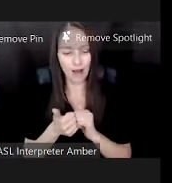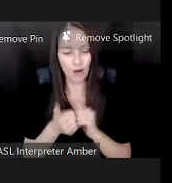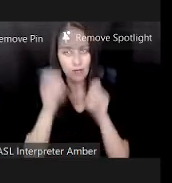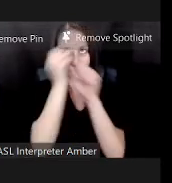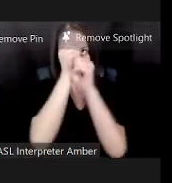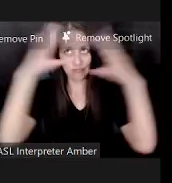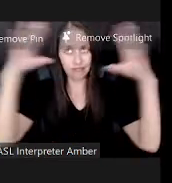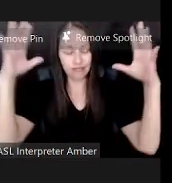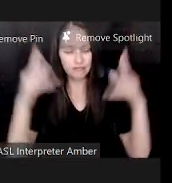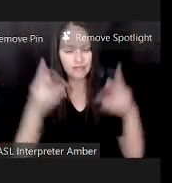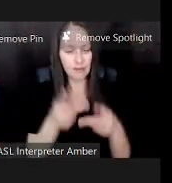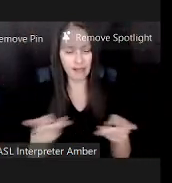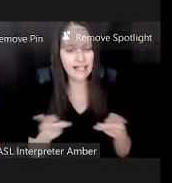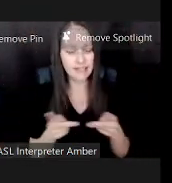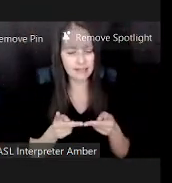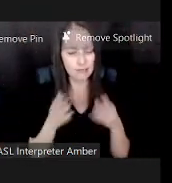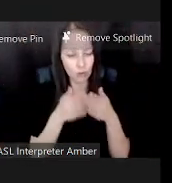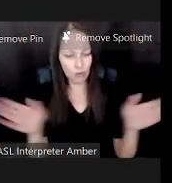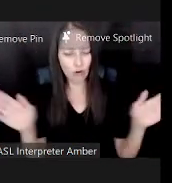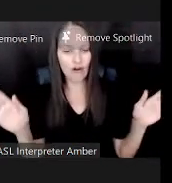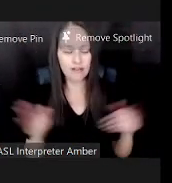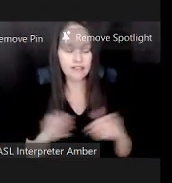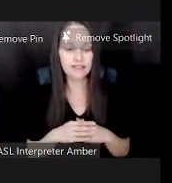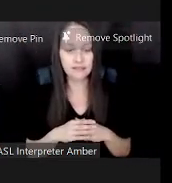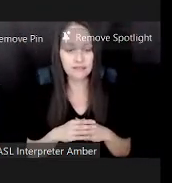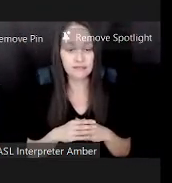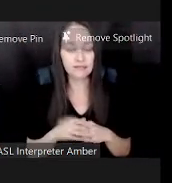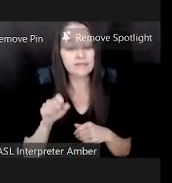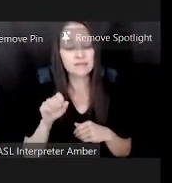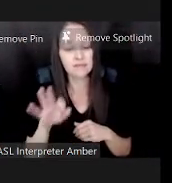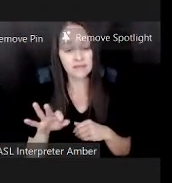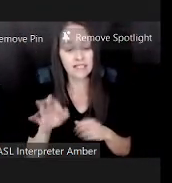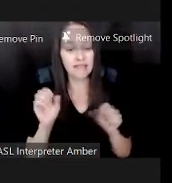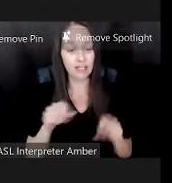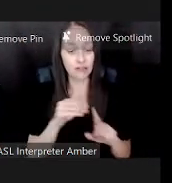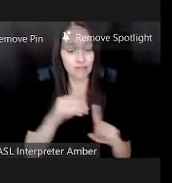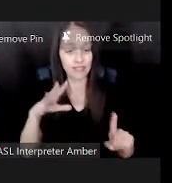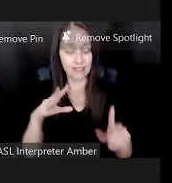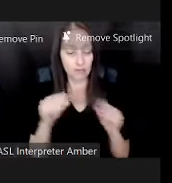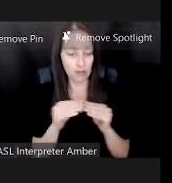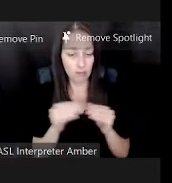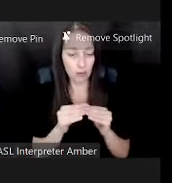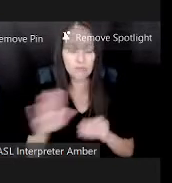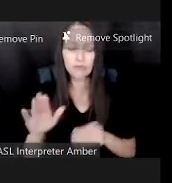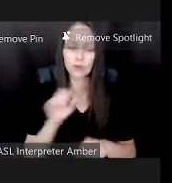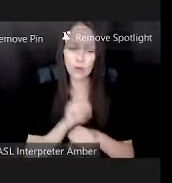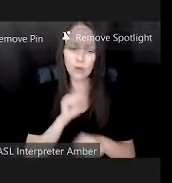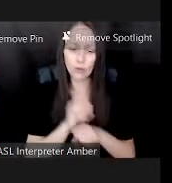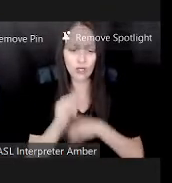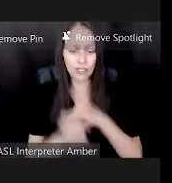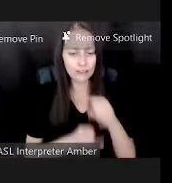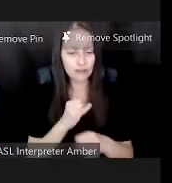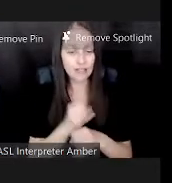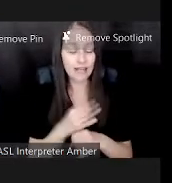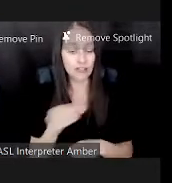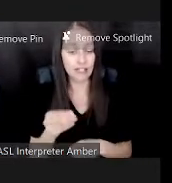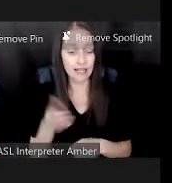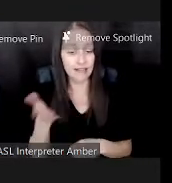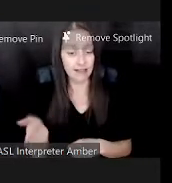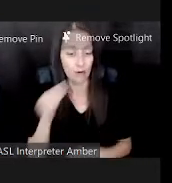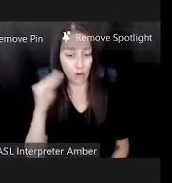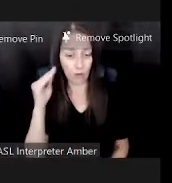context. Yeah. I think the thing, if I can mirror out even further, is like your work internationally and back home has also felt